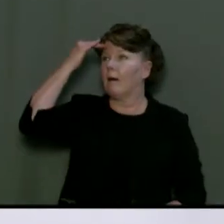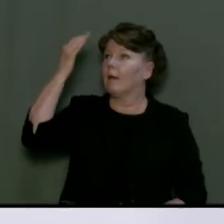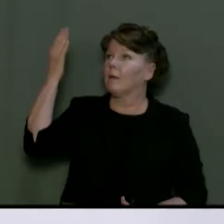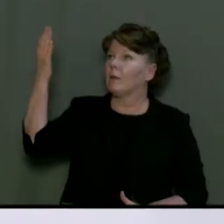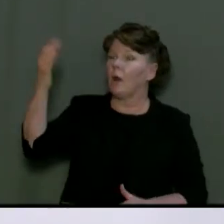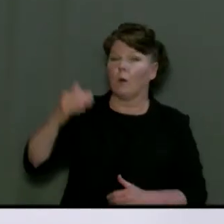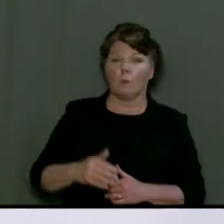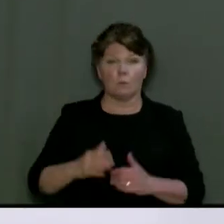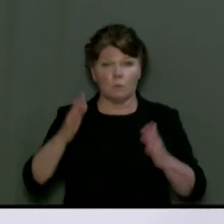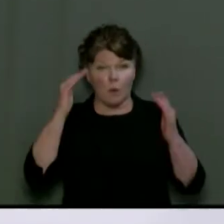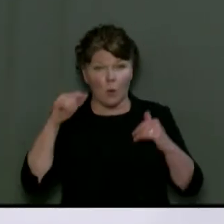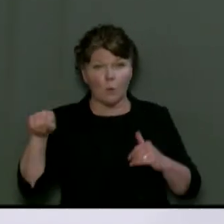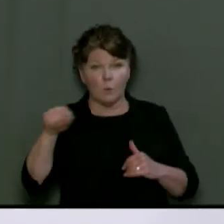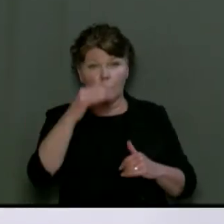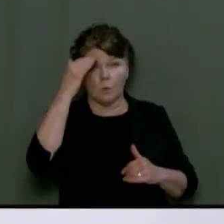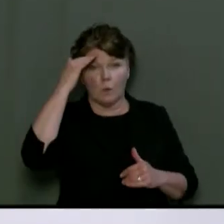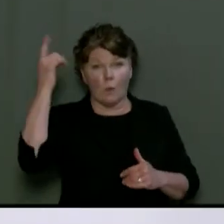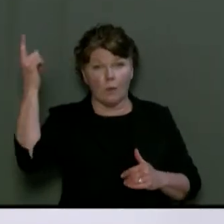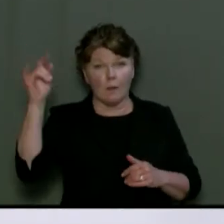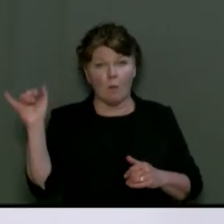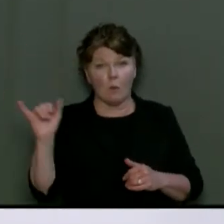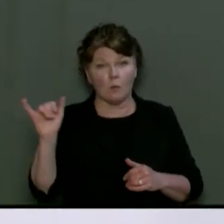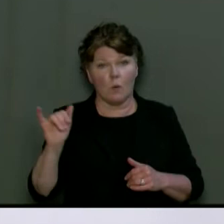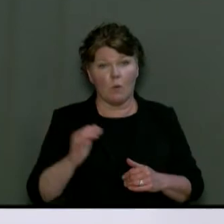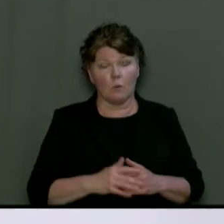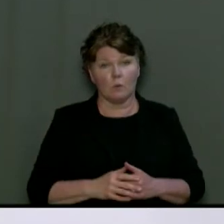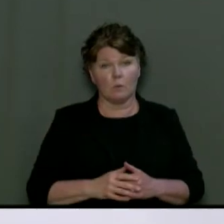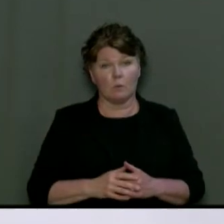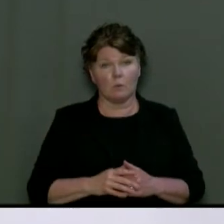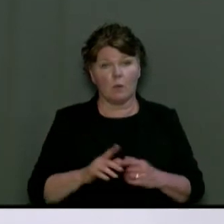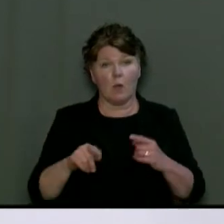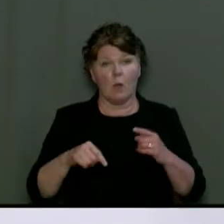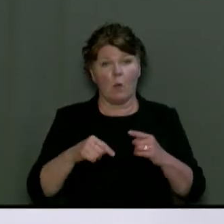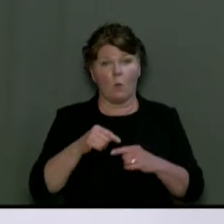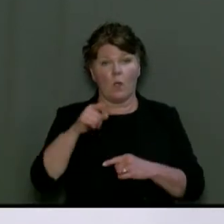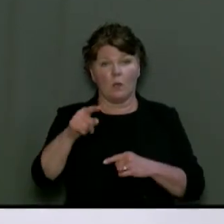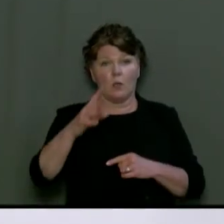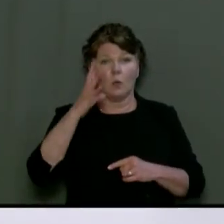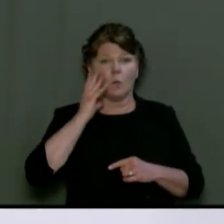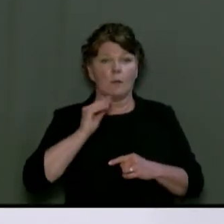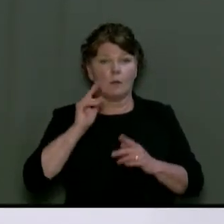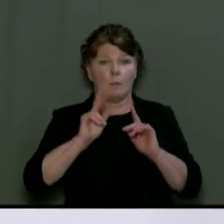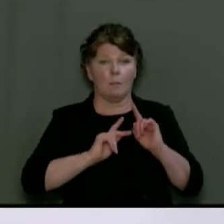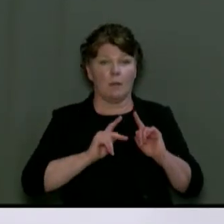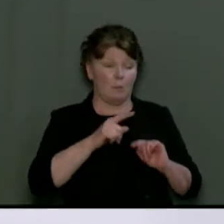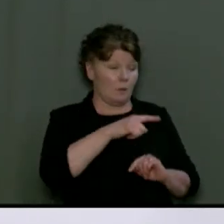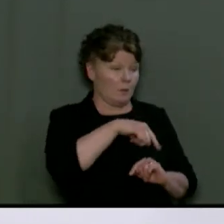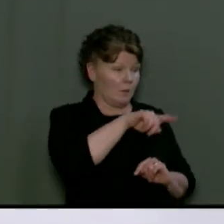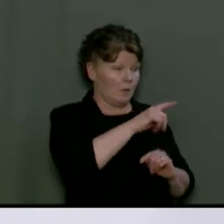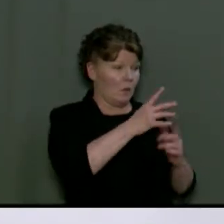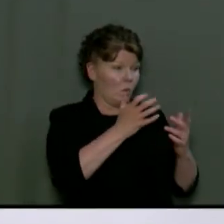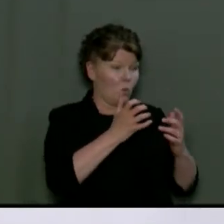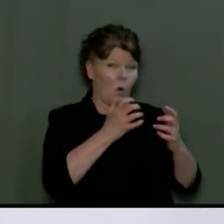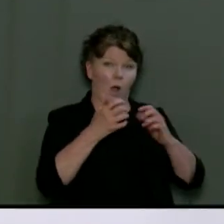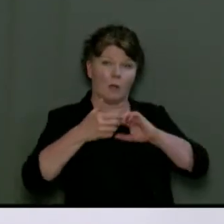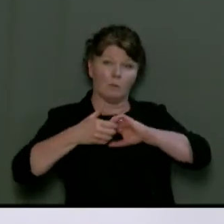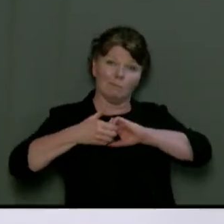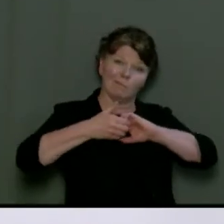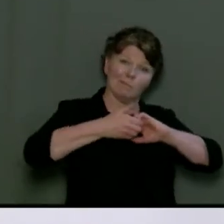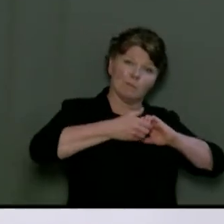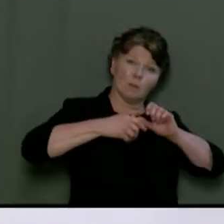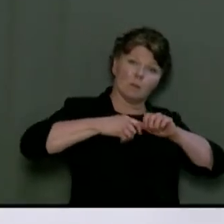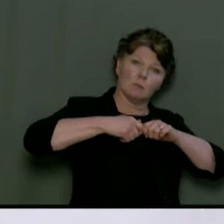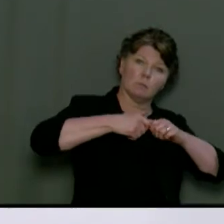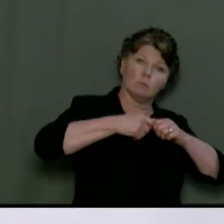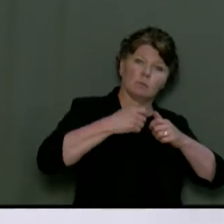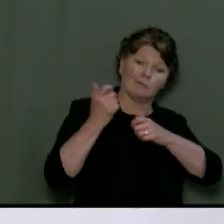I hope you know him too. And when you come across those who wish to pull you away from Christ or